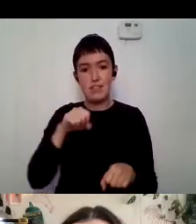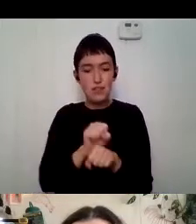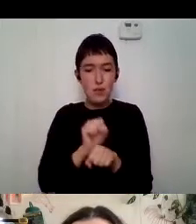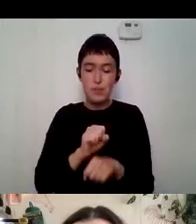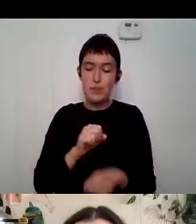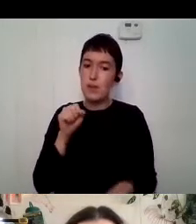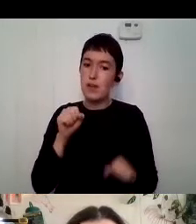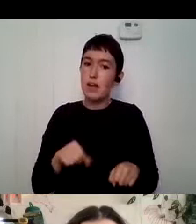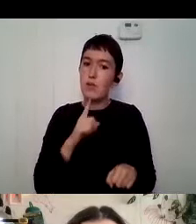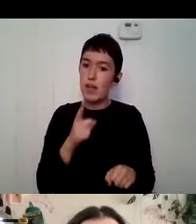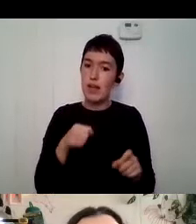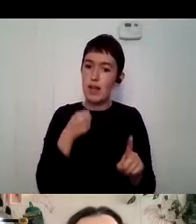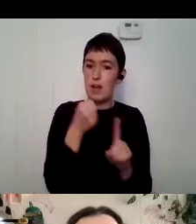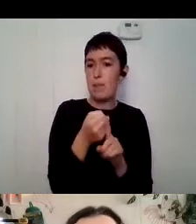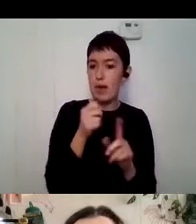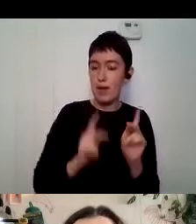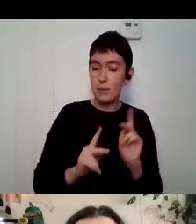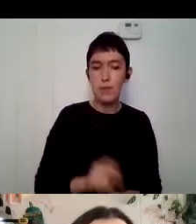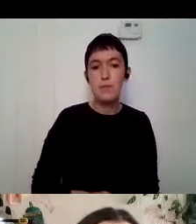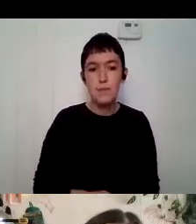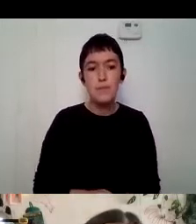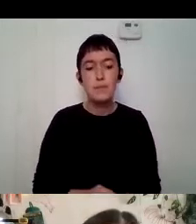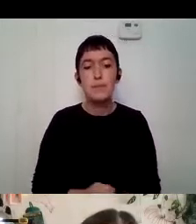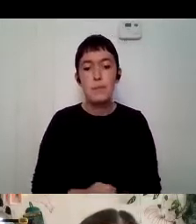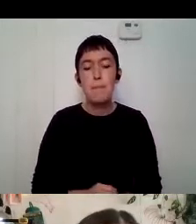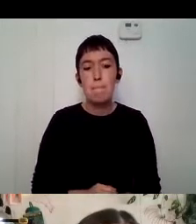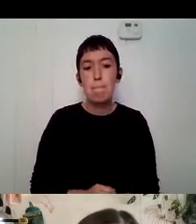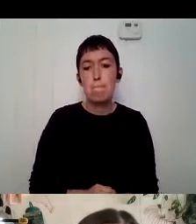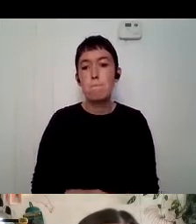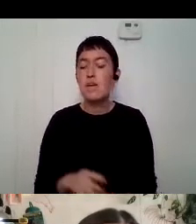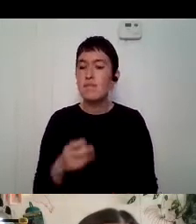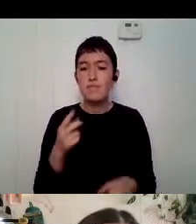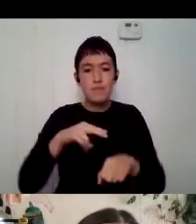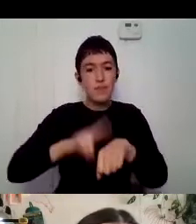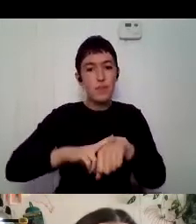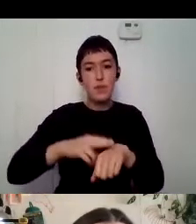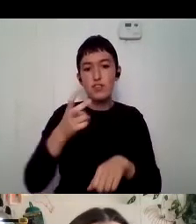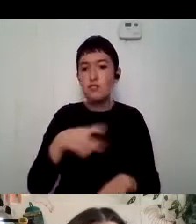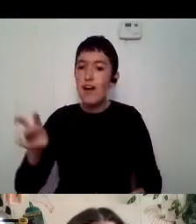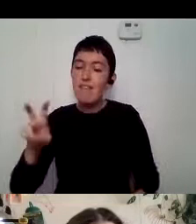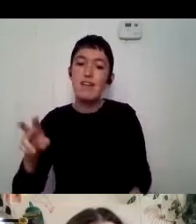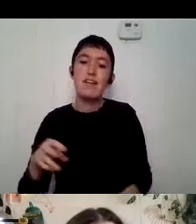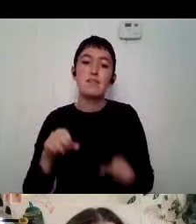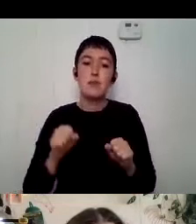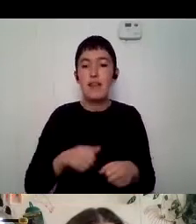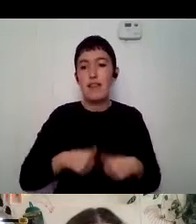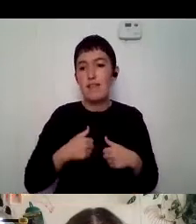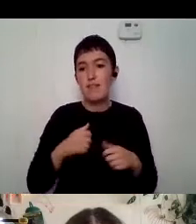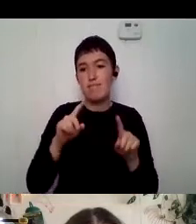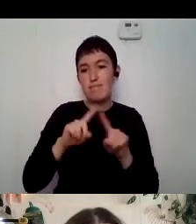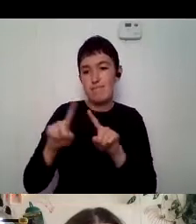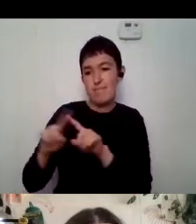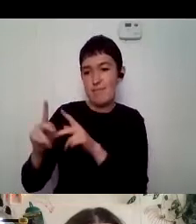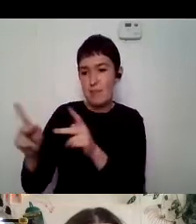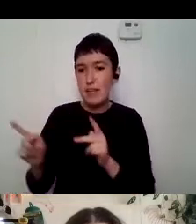research. And then of course, like the traveling and getting to live in a very broad range of beautiful places. So these are